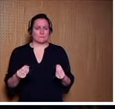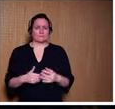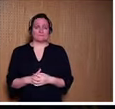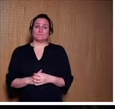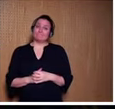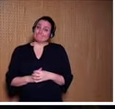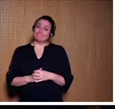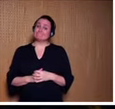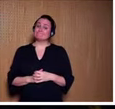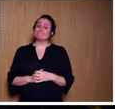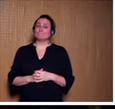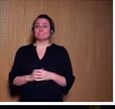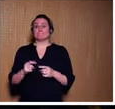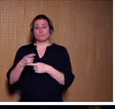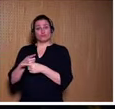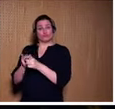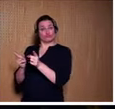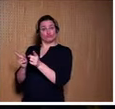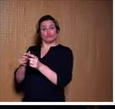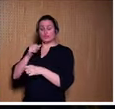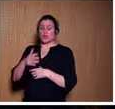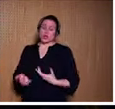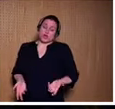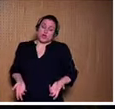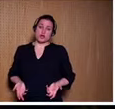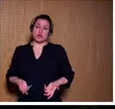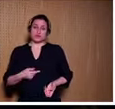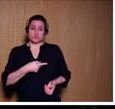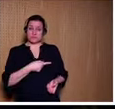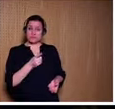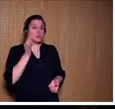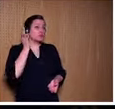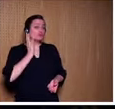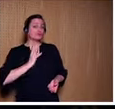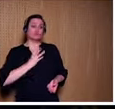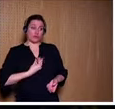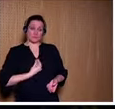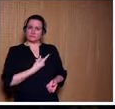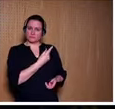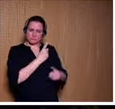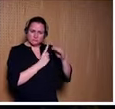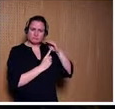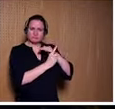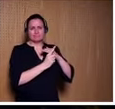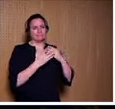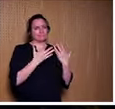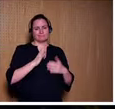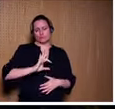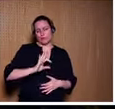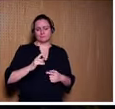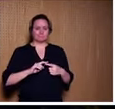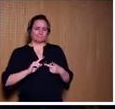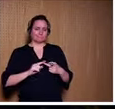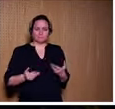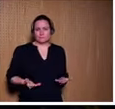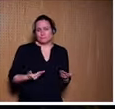often comes down to that trans women should not have access to some women's only spaces. So we are talking bathroom, victim support service.